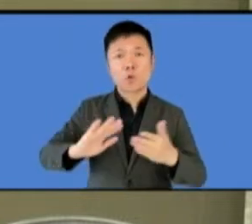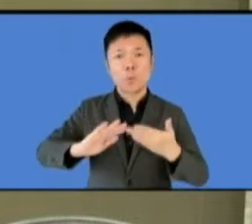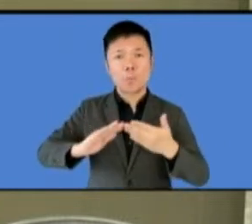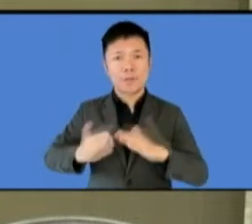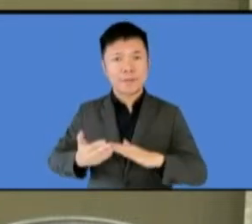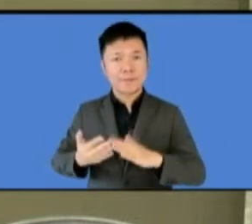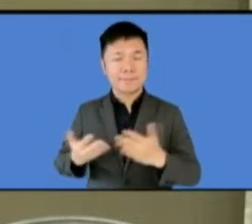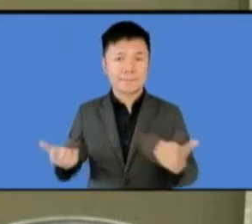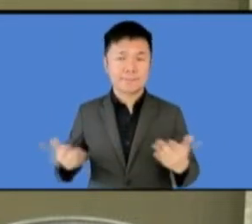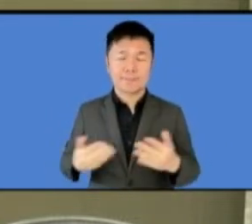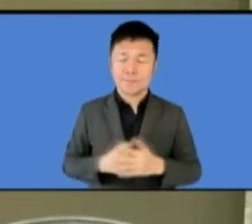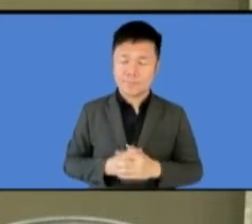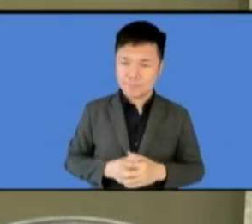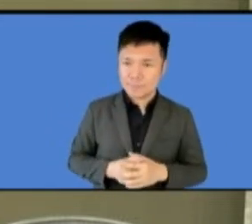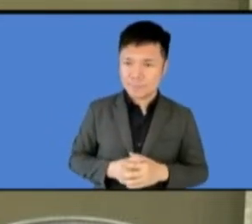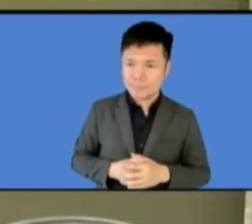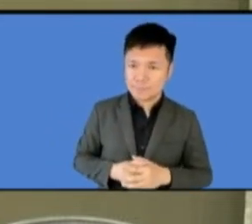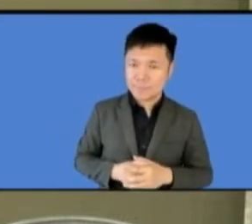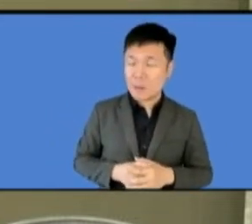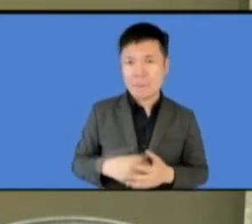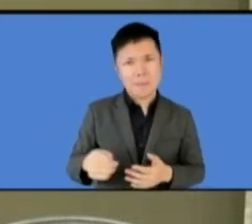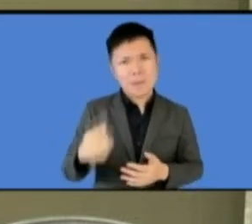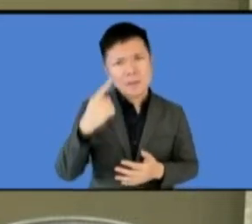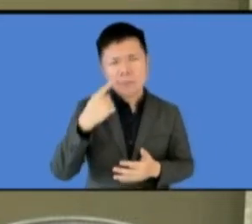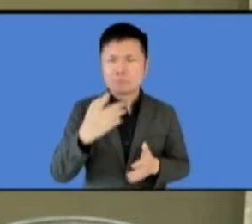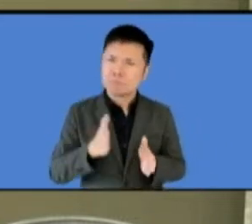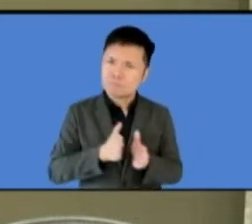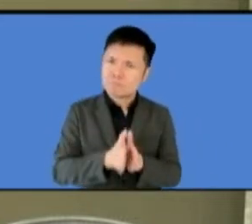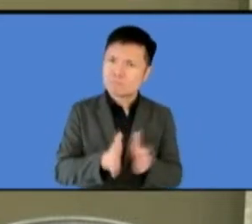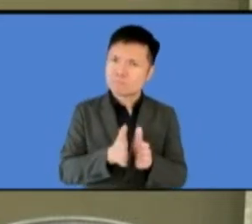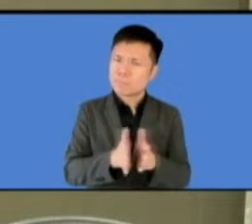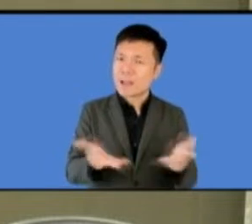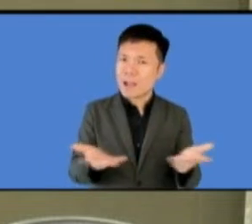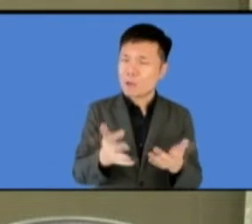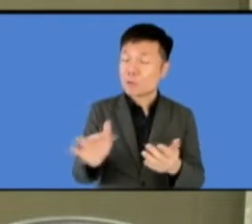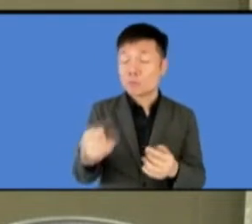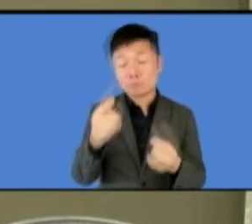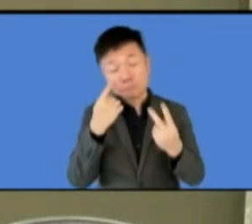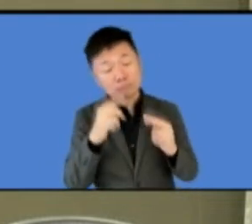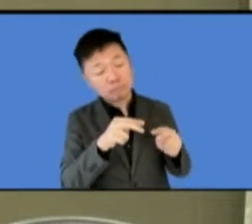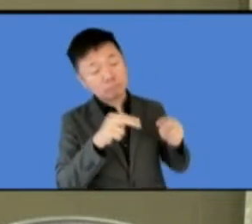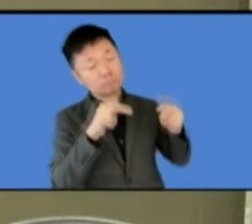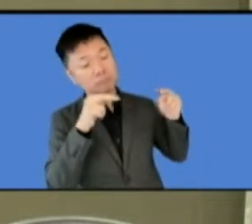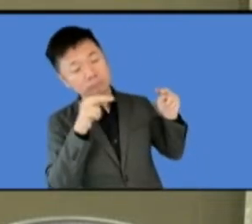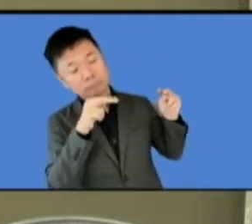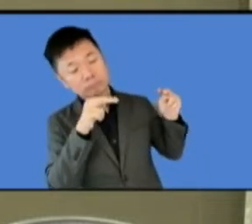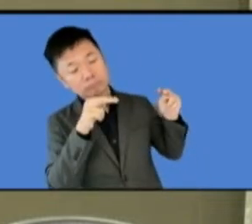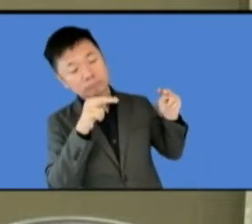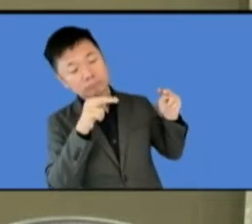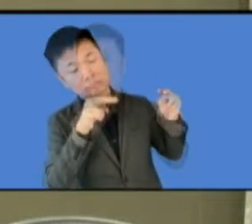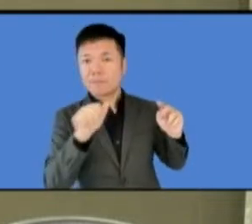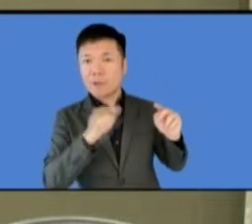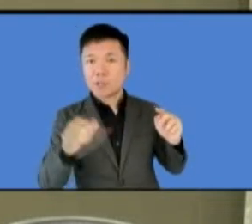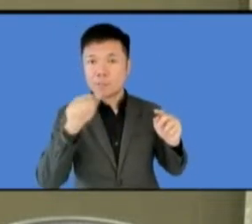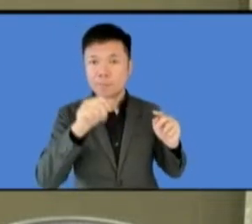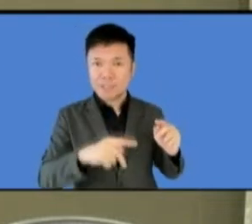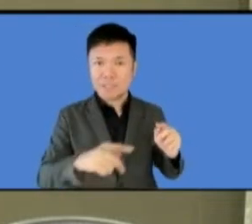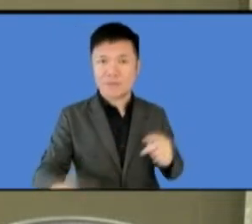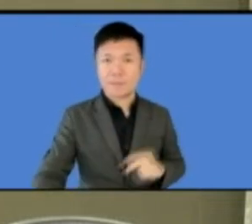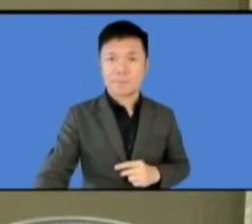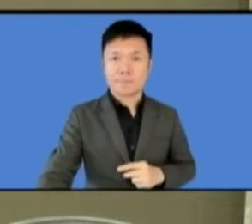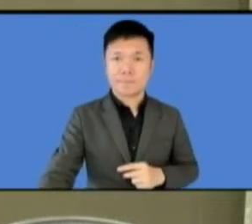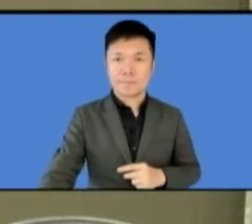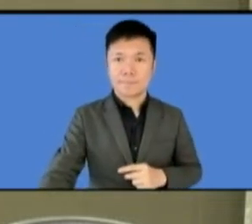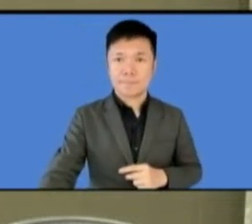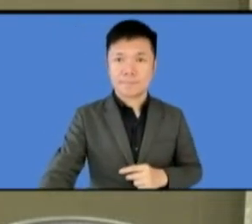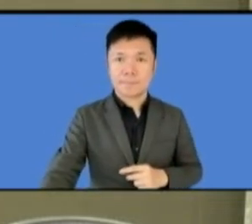some intergenerational practice you have observed in Asia and the Pacific? Over to you. Thank you, Sabine, and